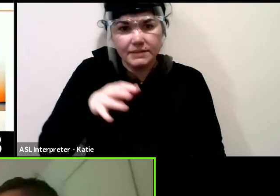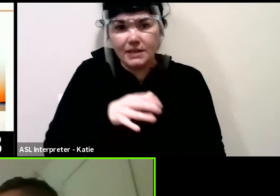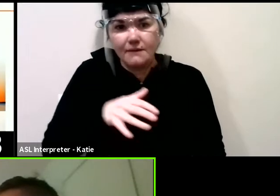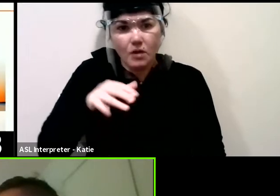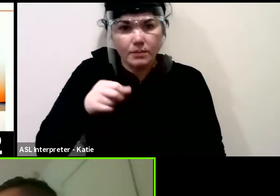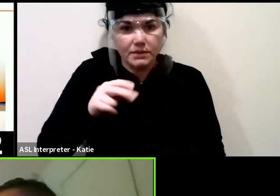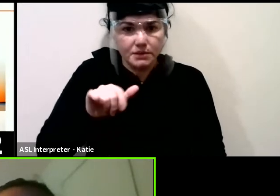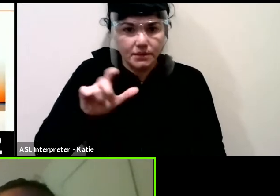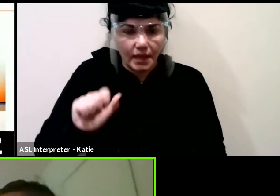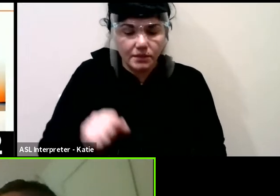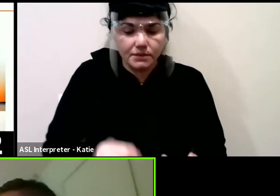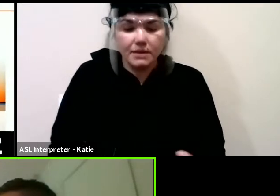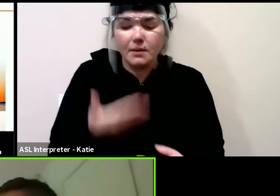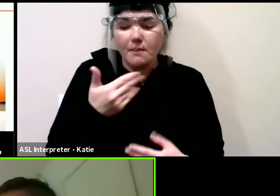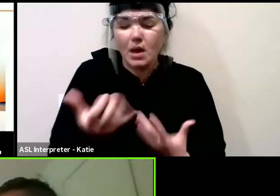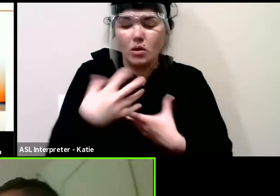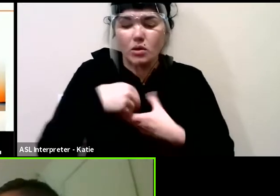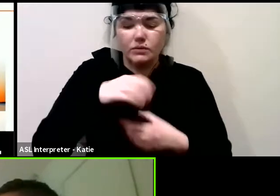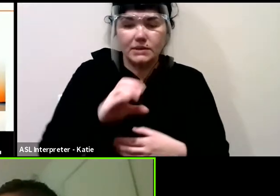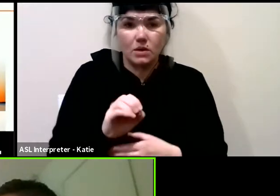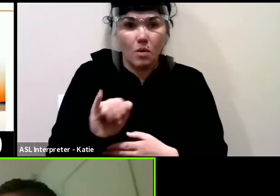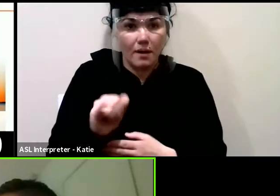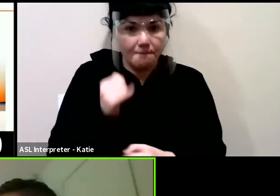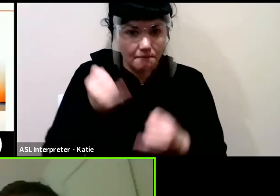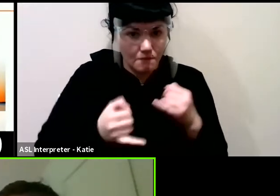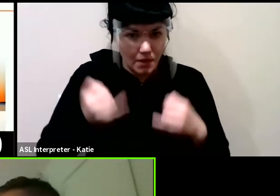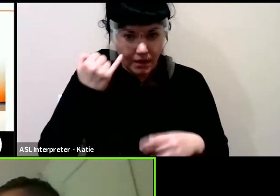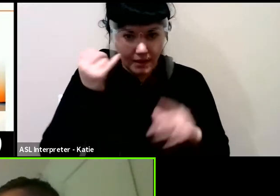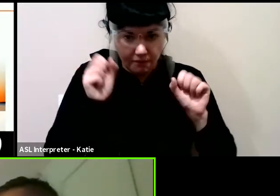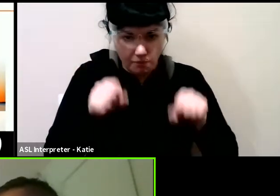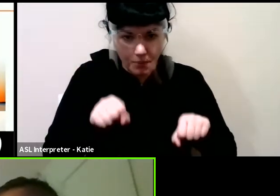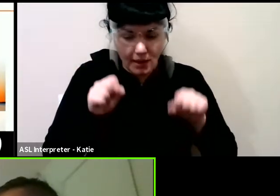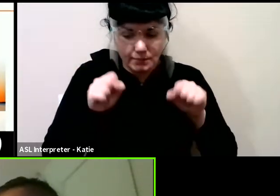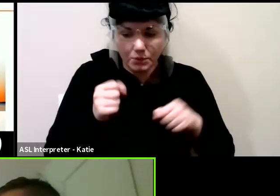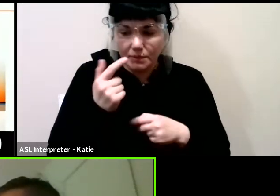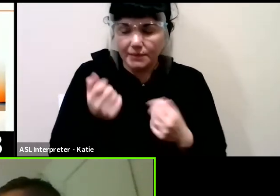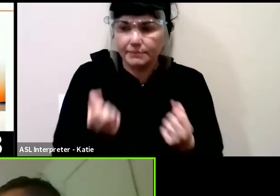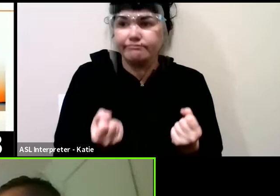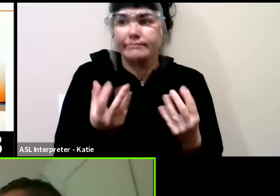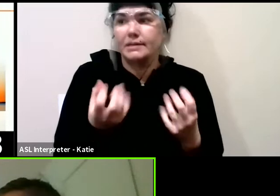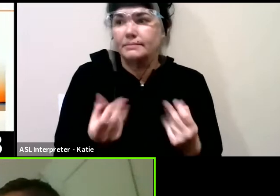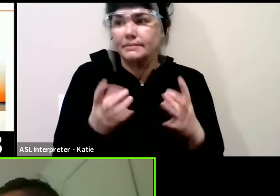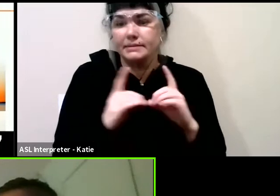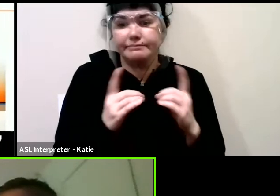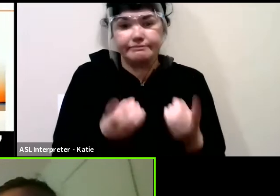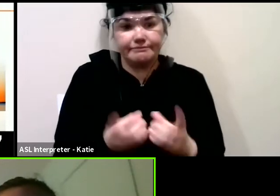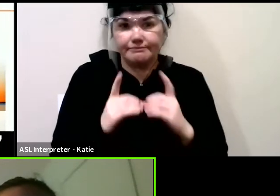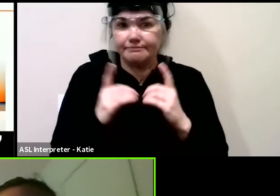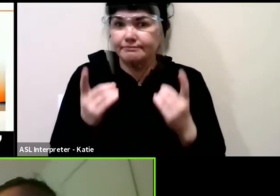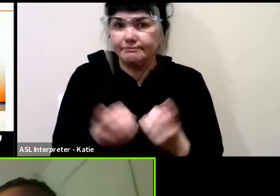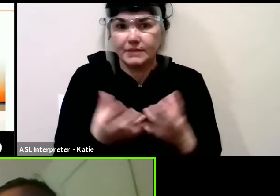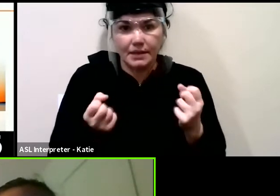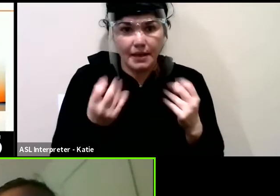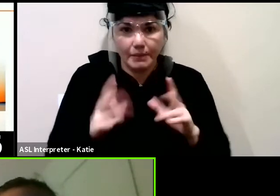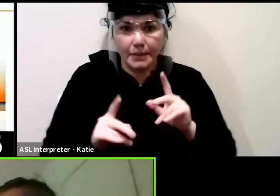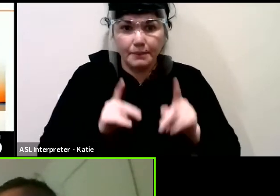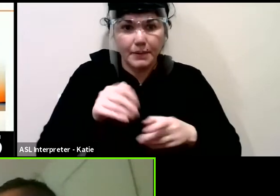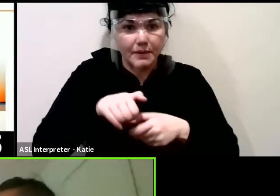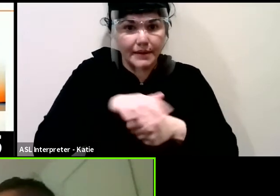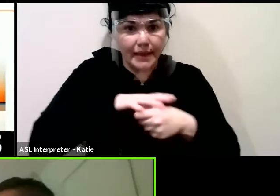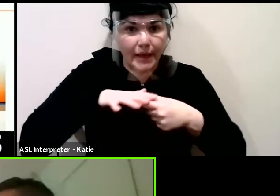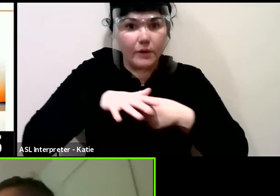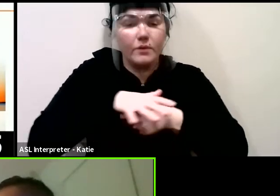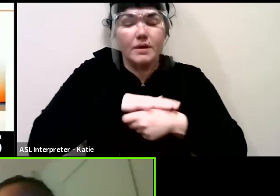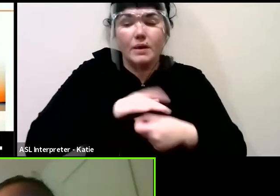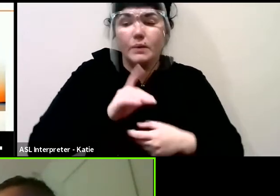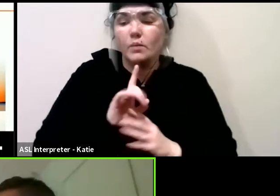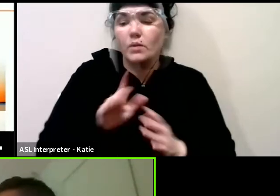cois finally if it is at all possible given the multitude of districts evidencing the number of people in the area i would really recommend